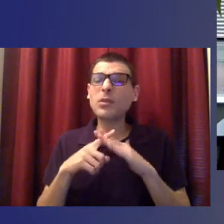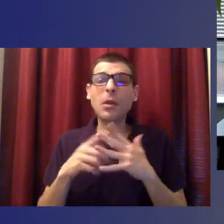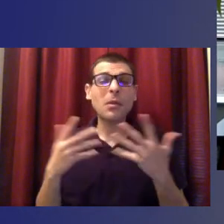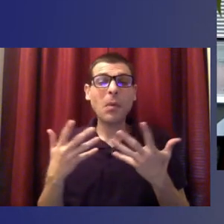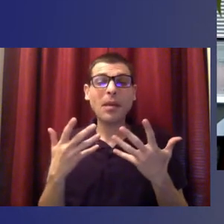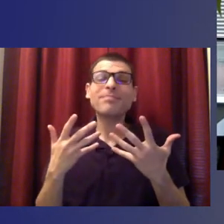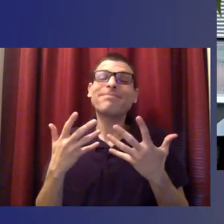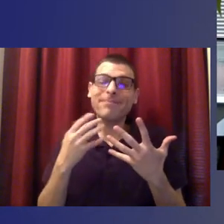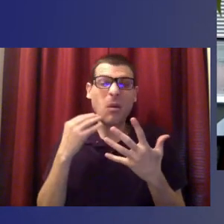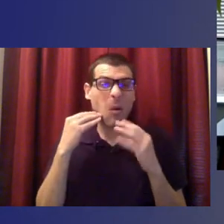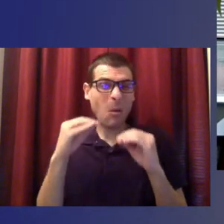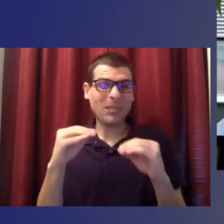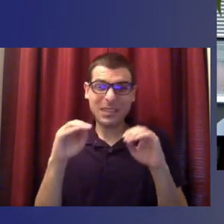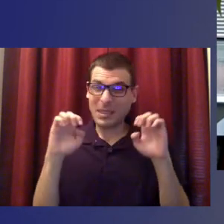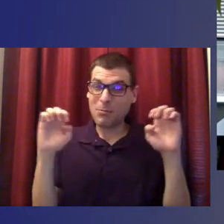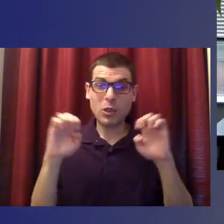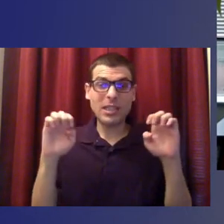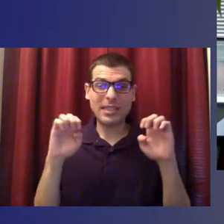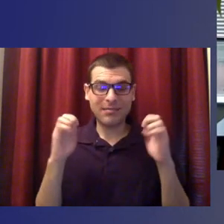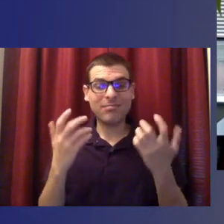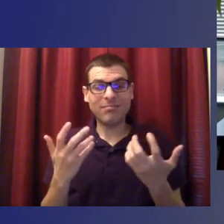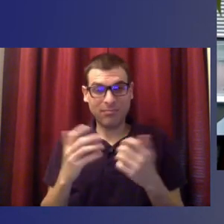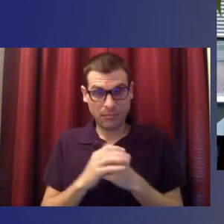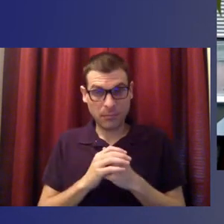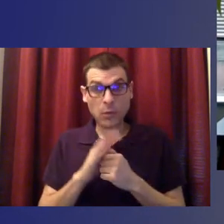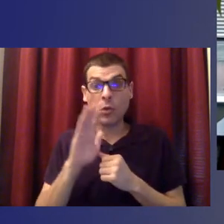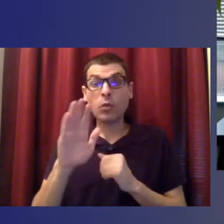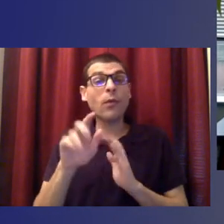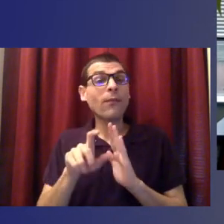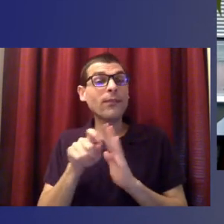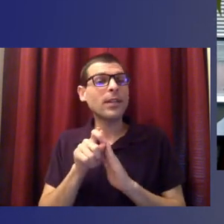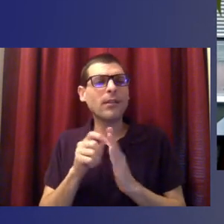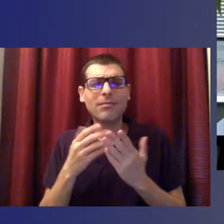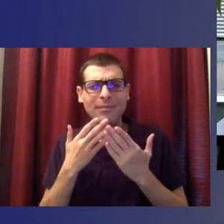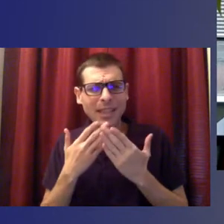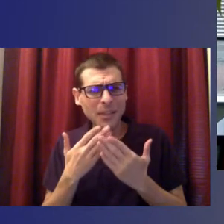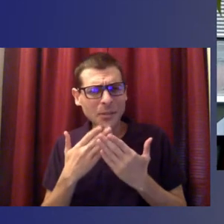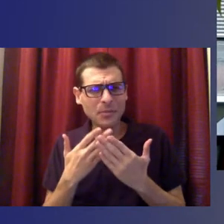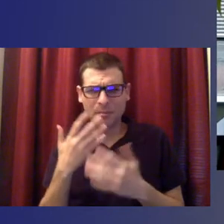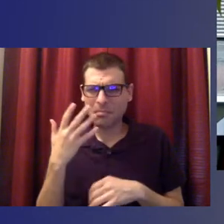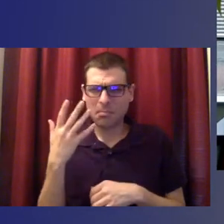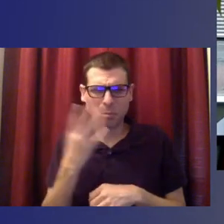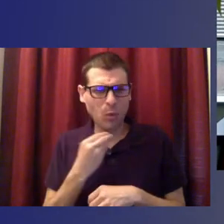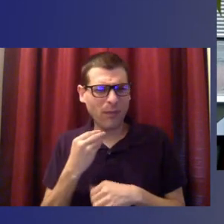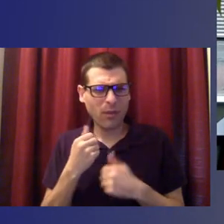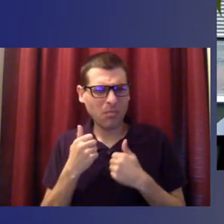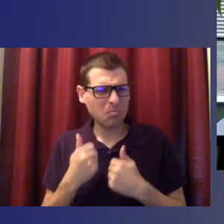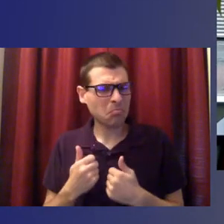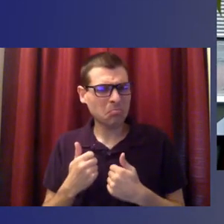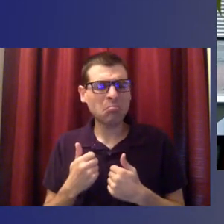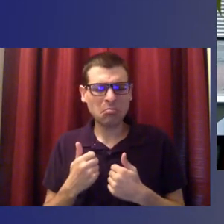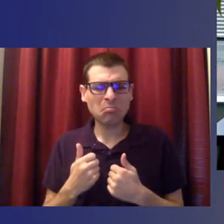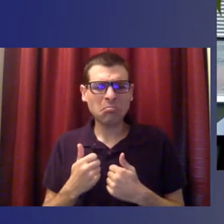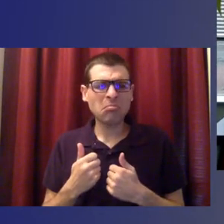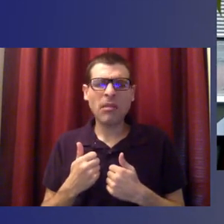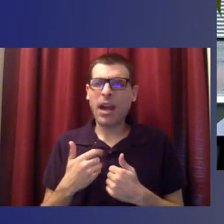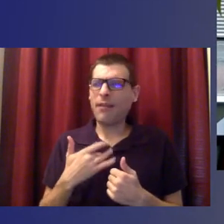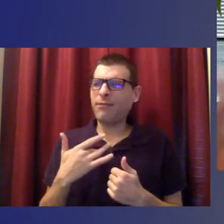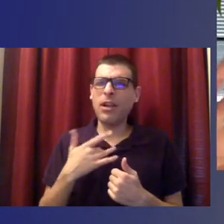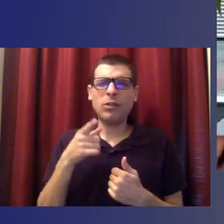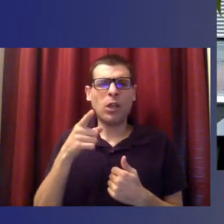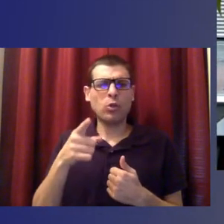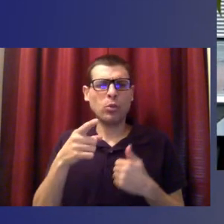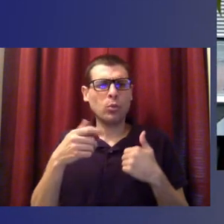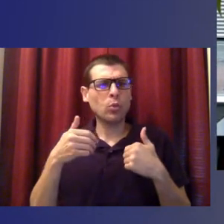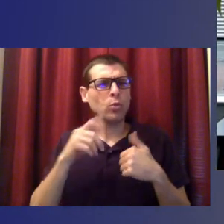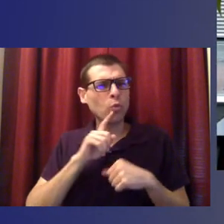homelessness. And your video, which, thank you for that. I thought it was really beautifully done. And it spoke really elegantly about